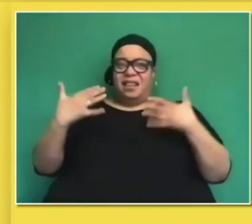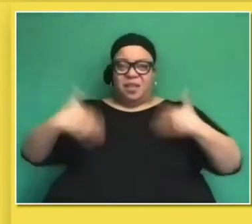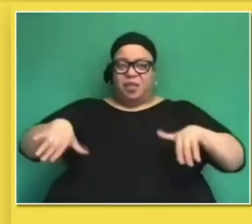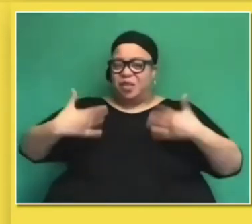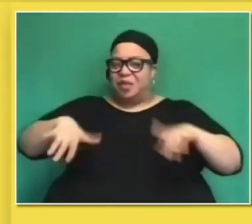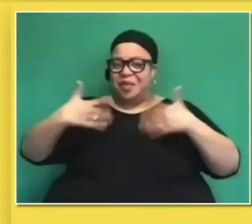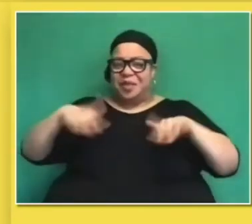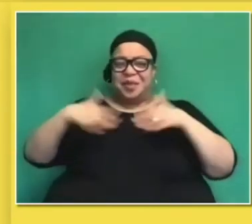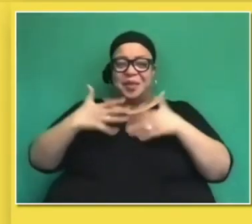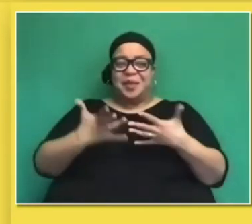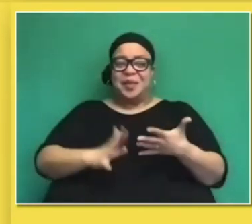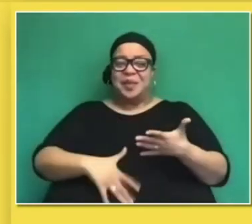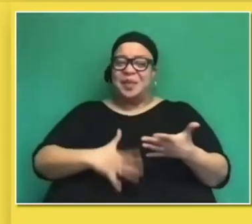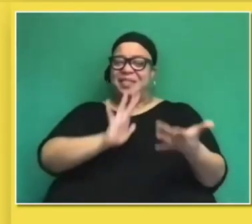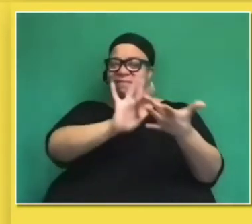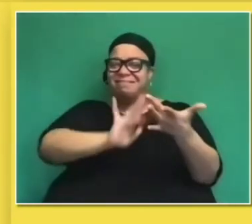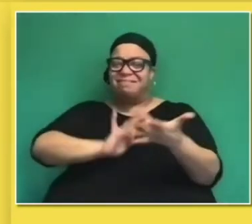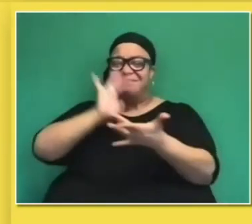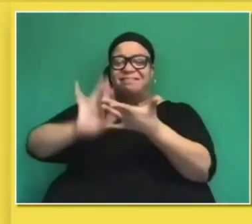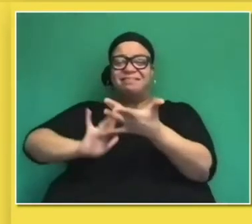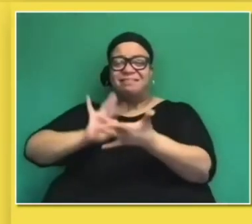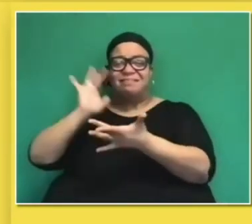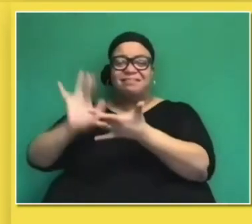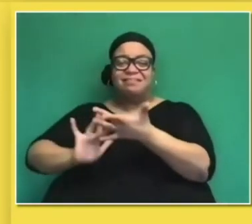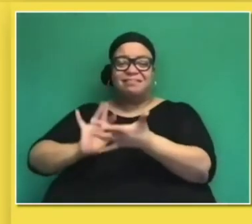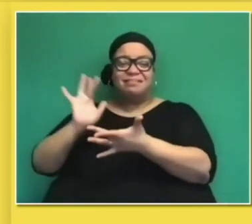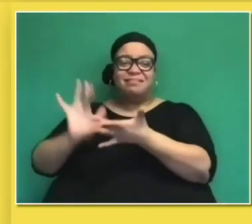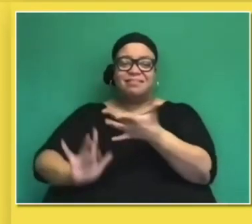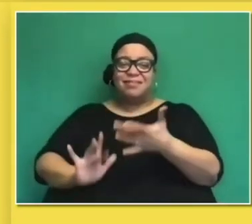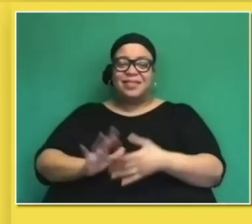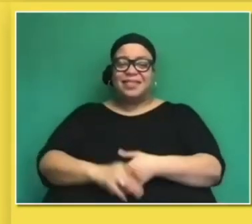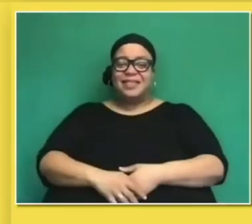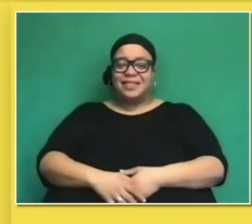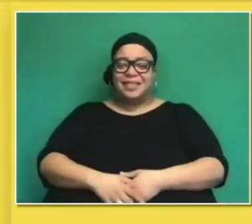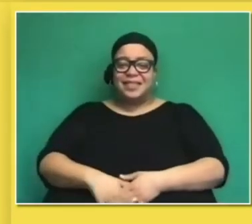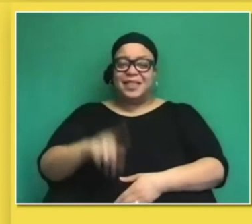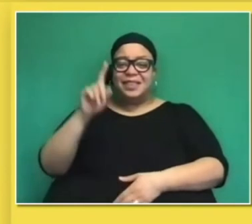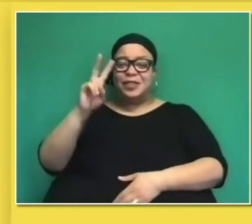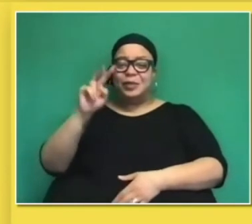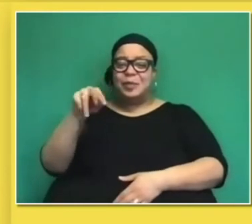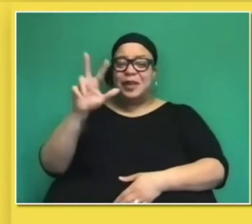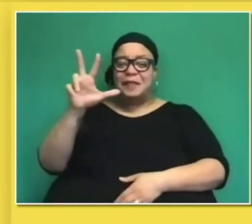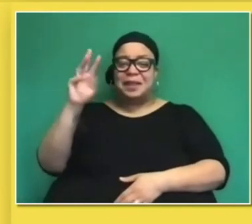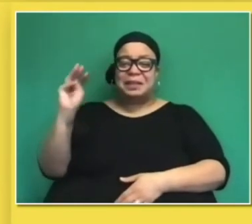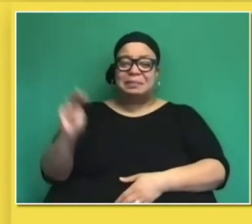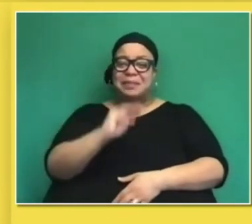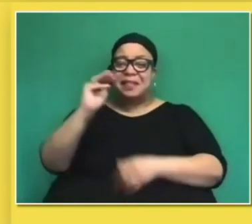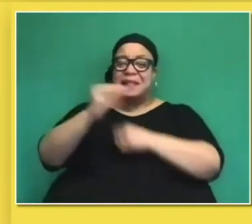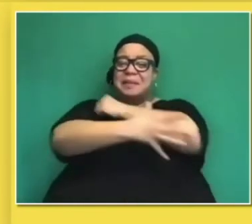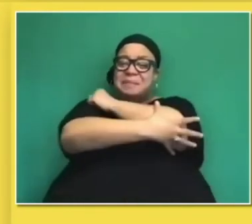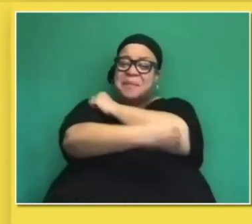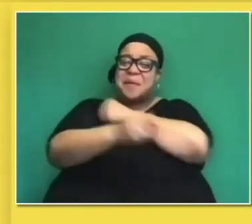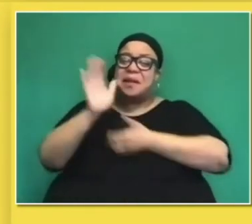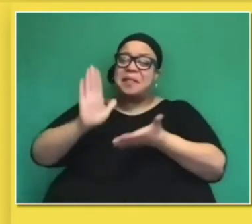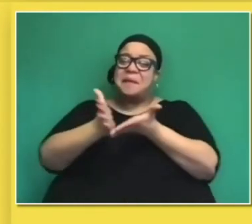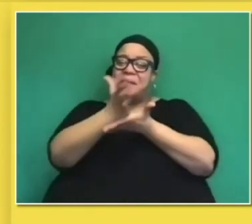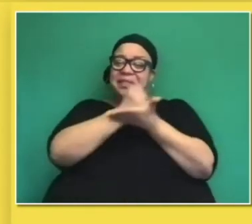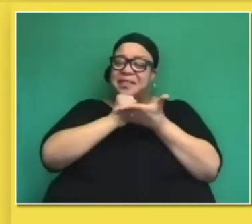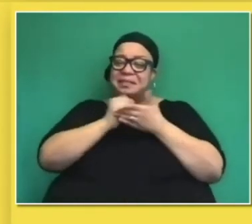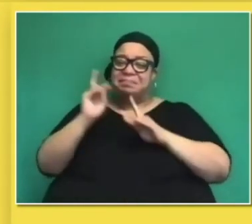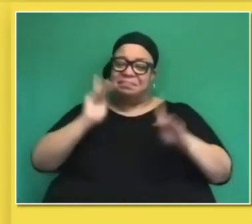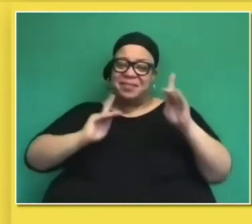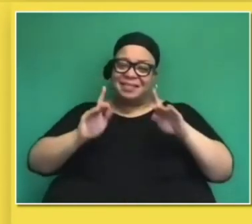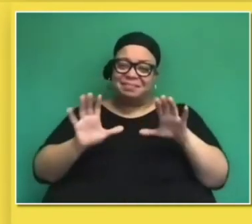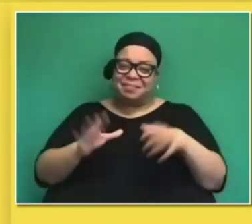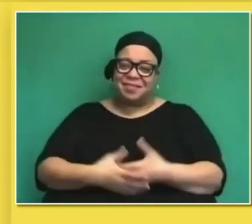2.3 million poor and low-income people in states all across the country. We know